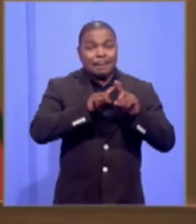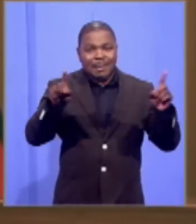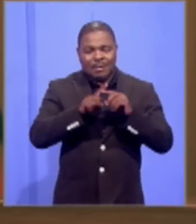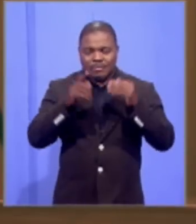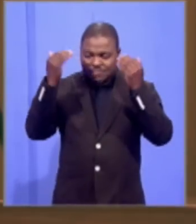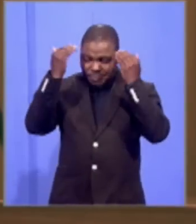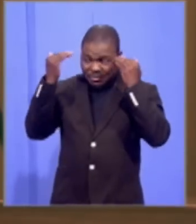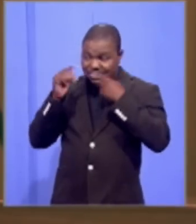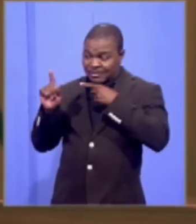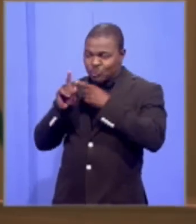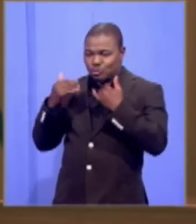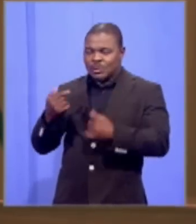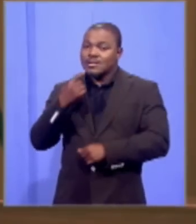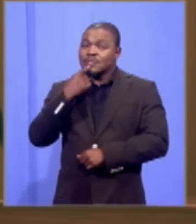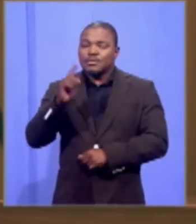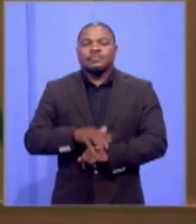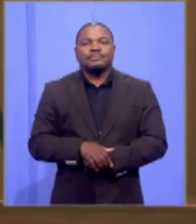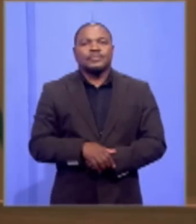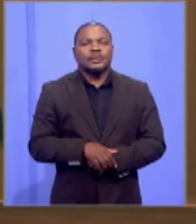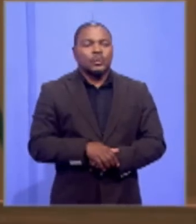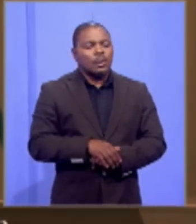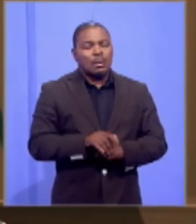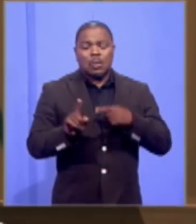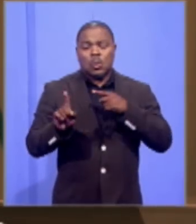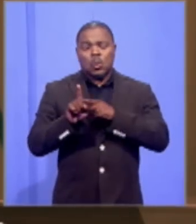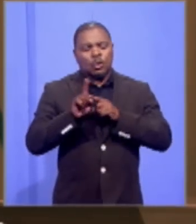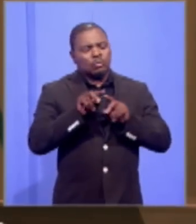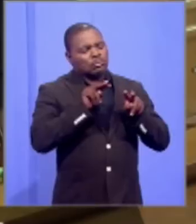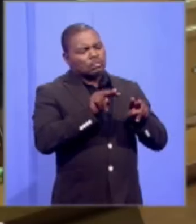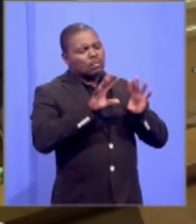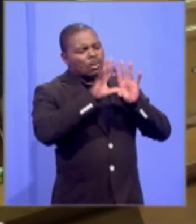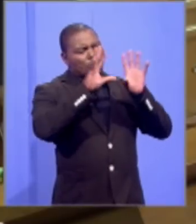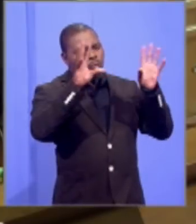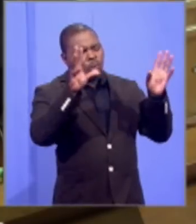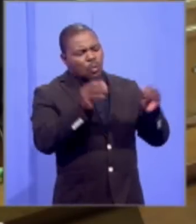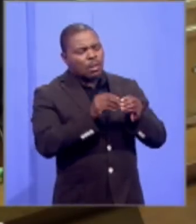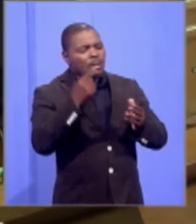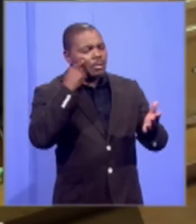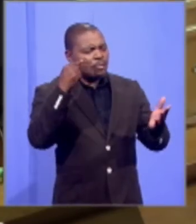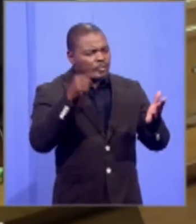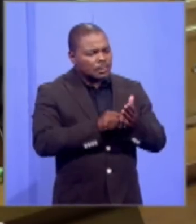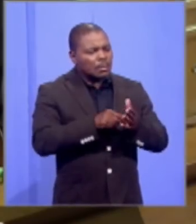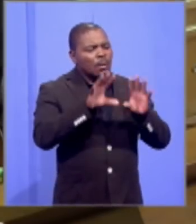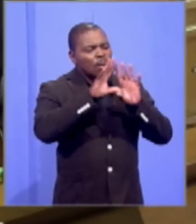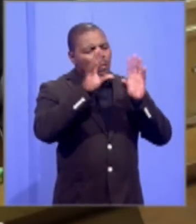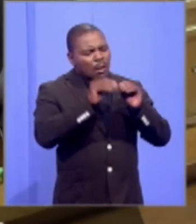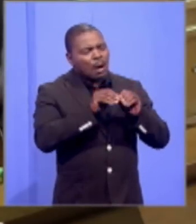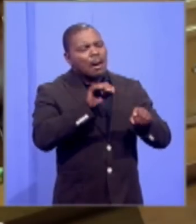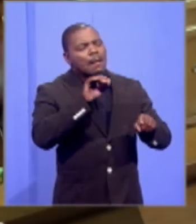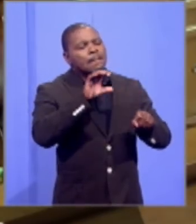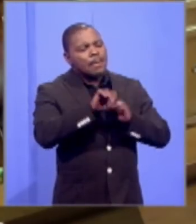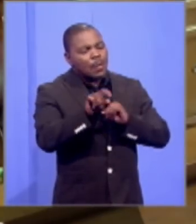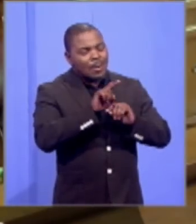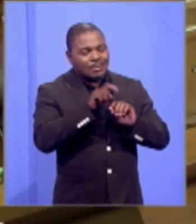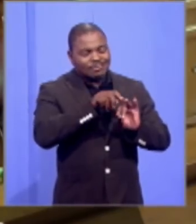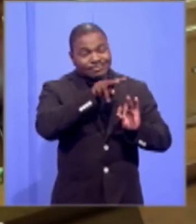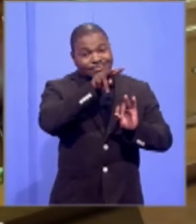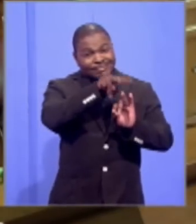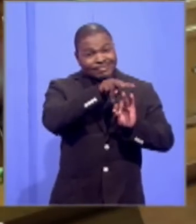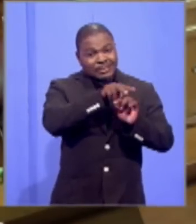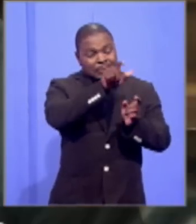mo kgwatlheng le gono ke gore ge a lebeletse bohlatse ka botalo ba bona o lemogile gore ba latofatšwa